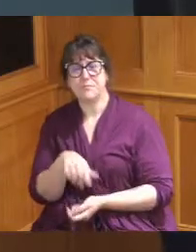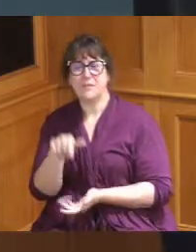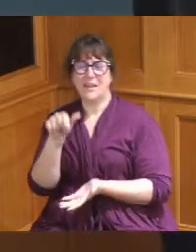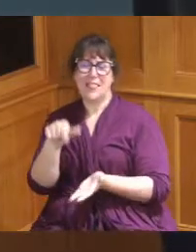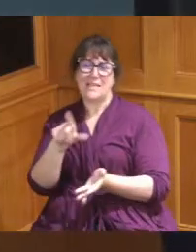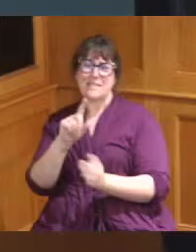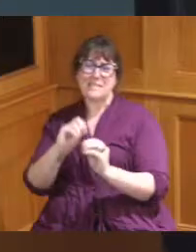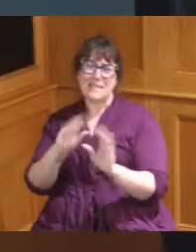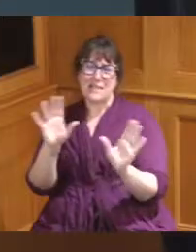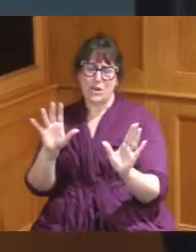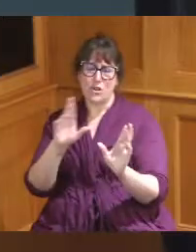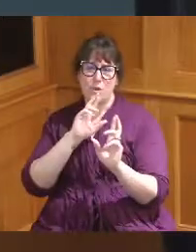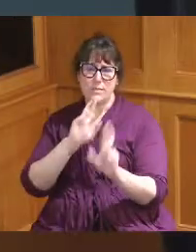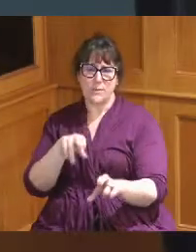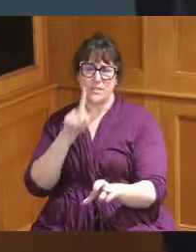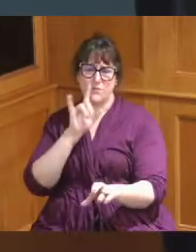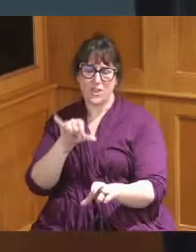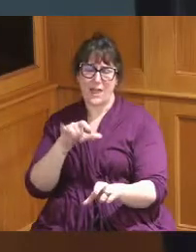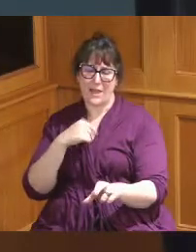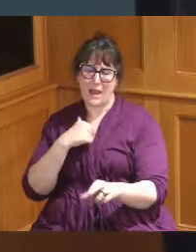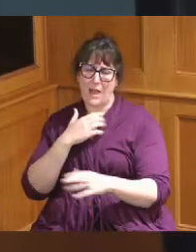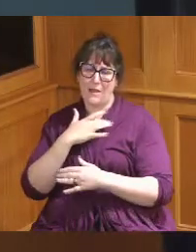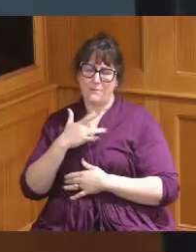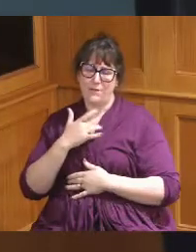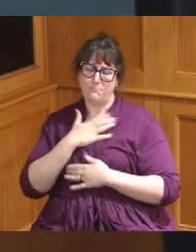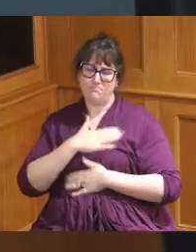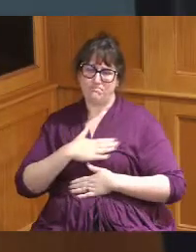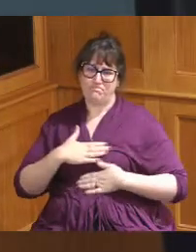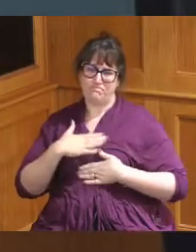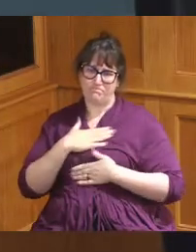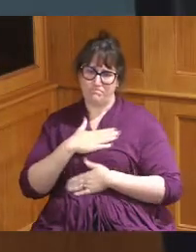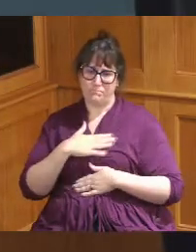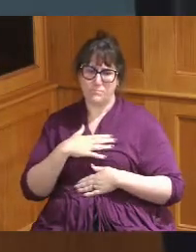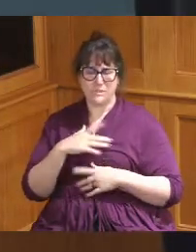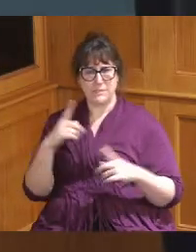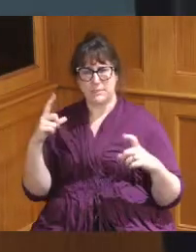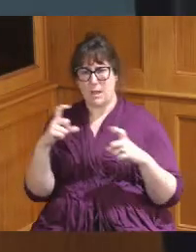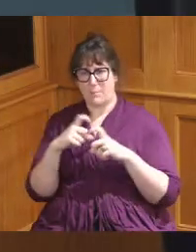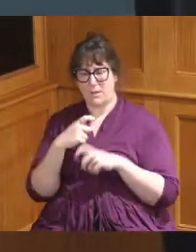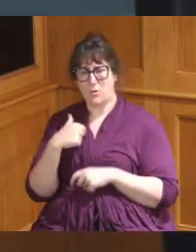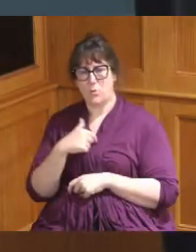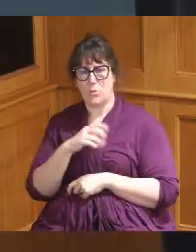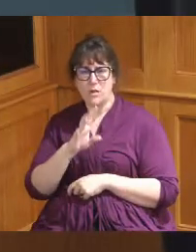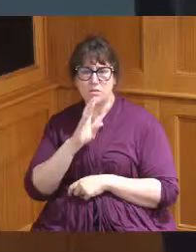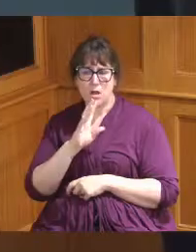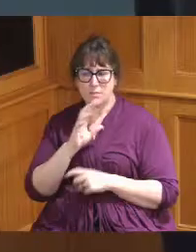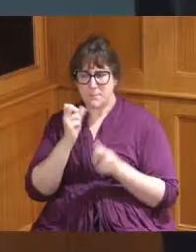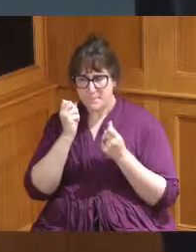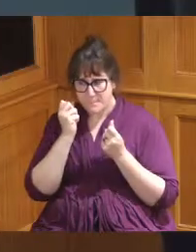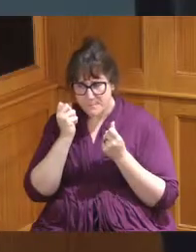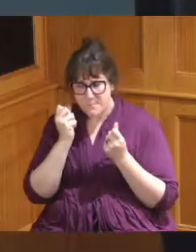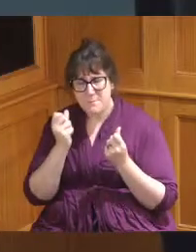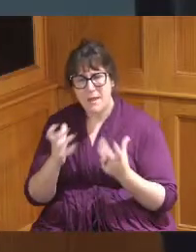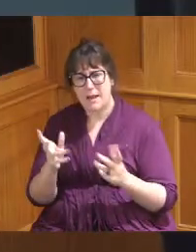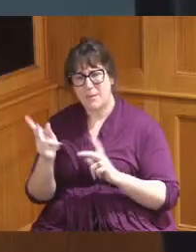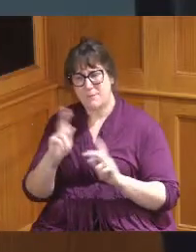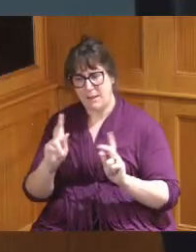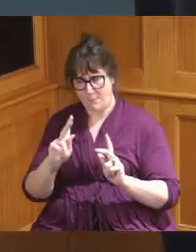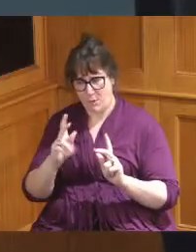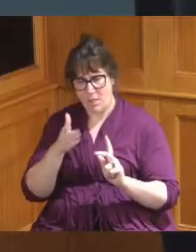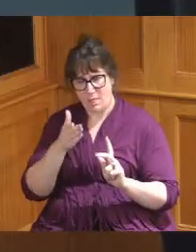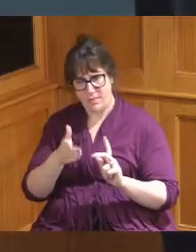a response to that, and I'm grateful for that because I know it was complicated. We talked to many of the stakeholders that were at the table, and there was